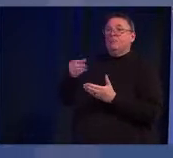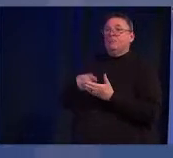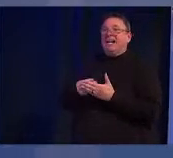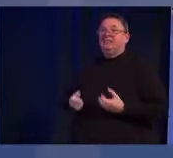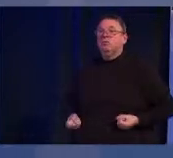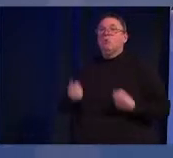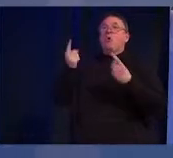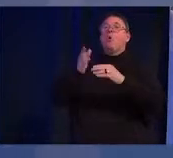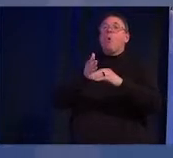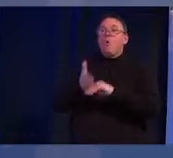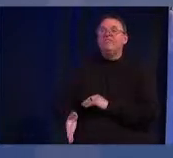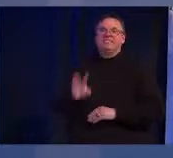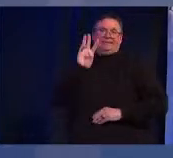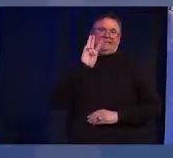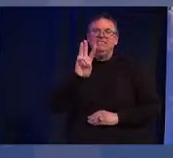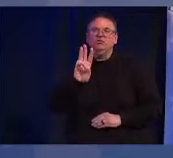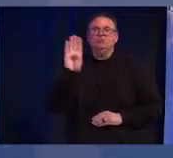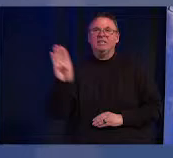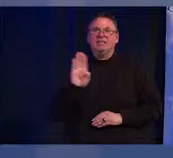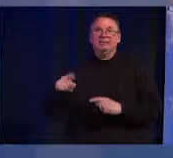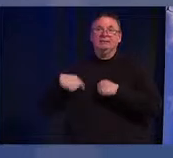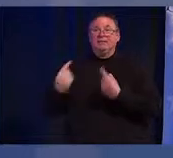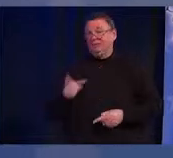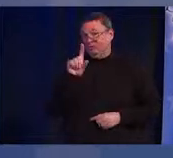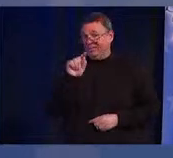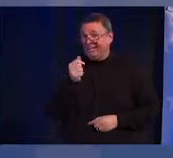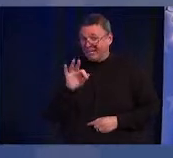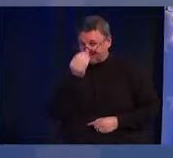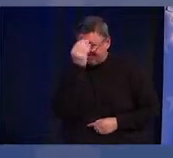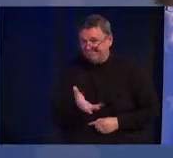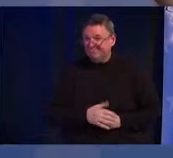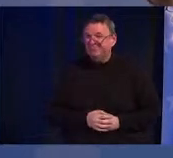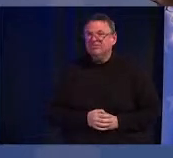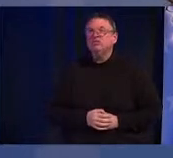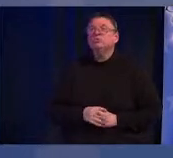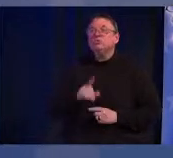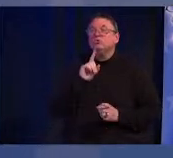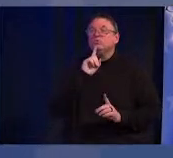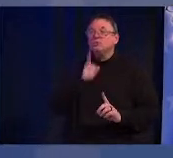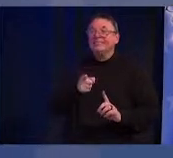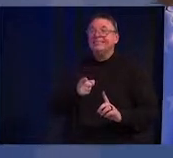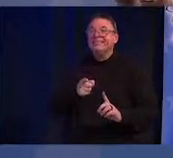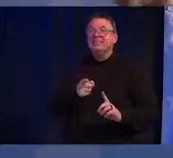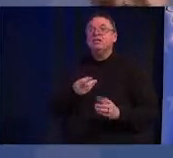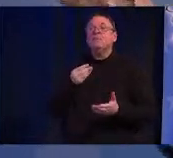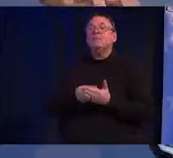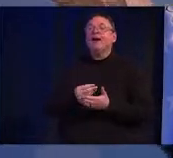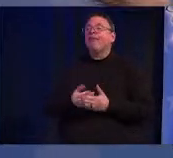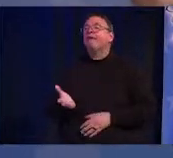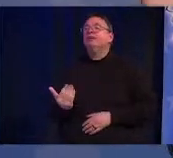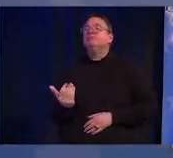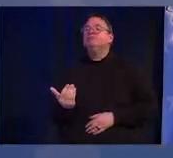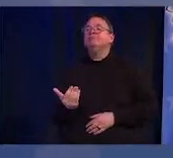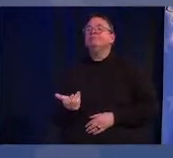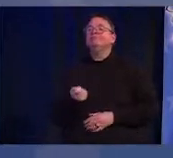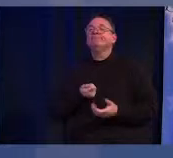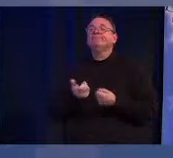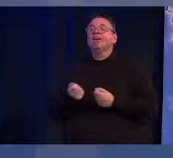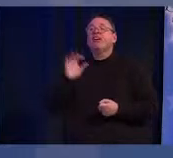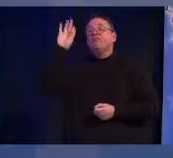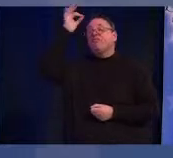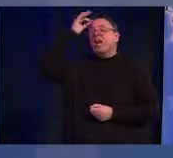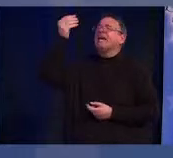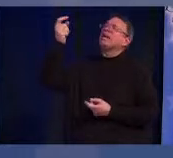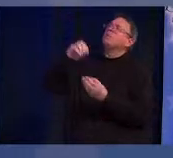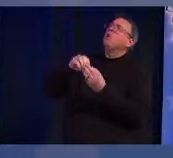$6 billion since 2019. And when you add the money that they hold out their hand to the federal government and say, give us more,